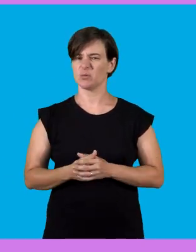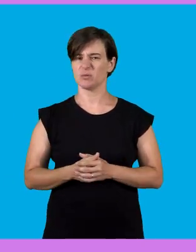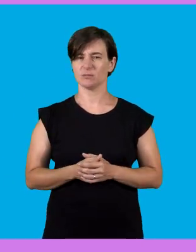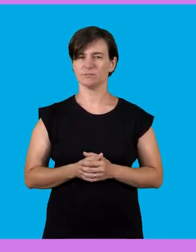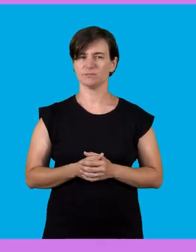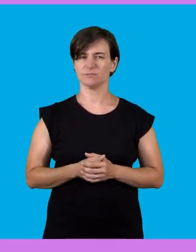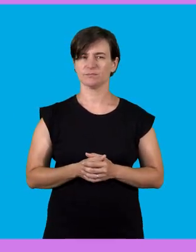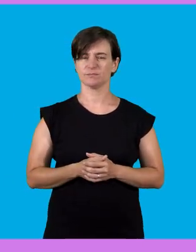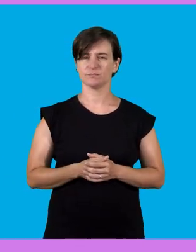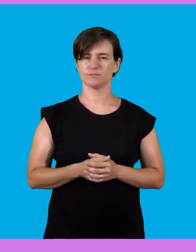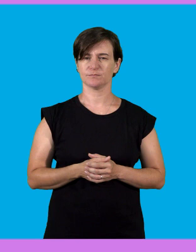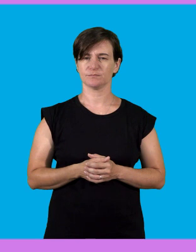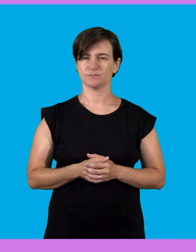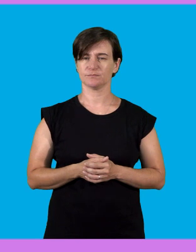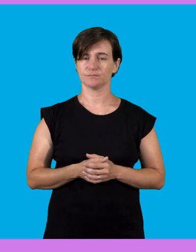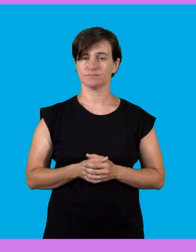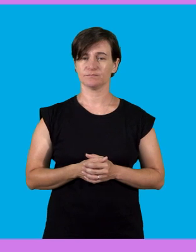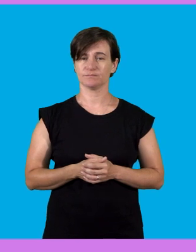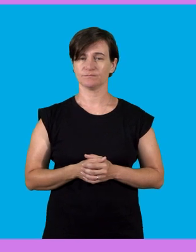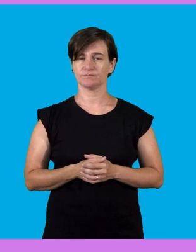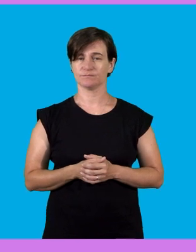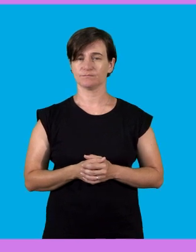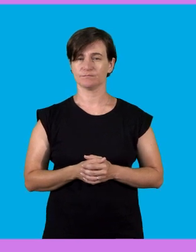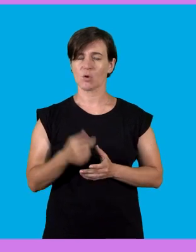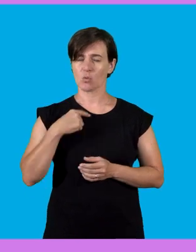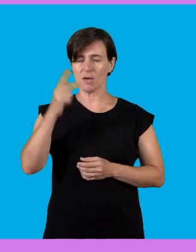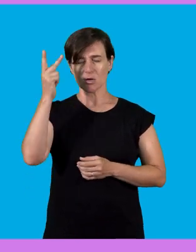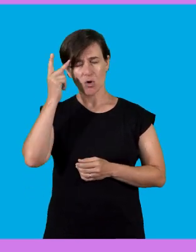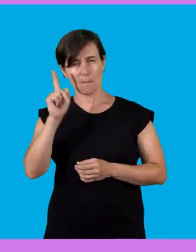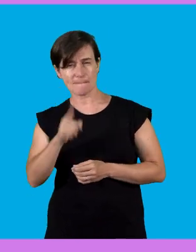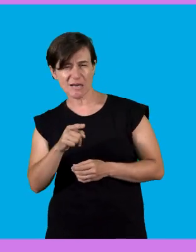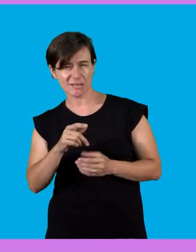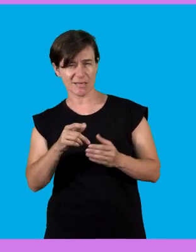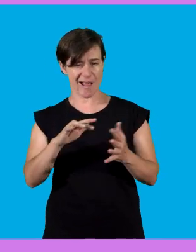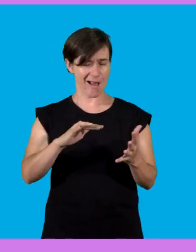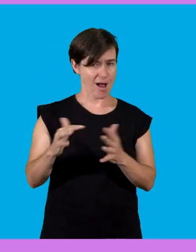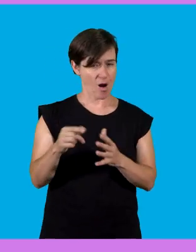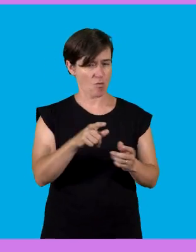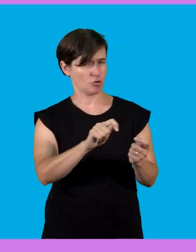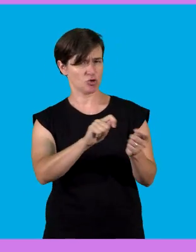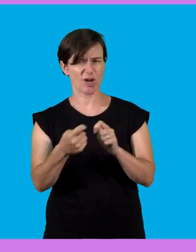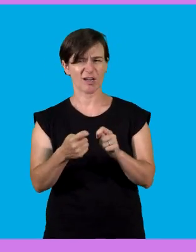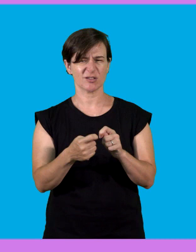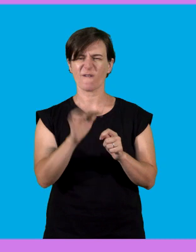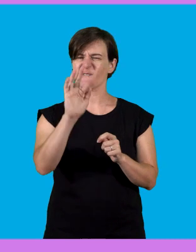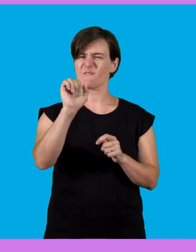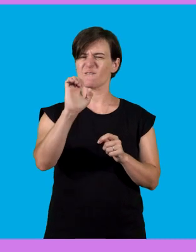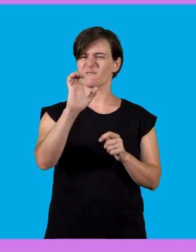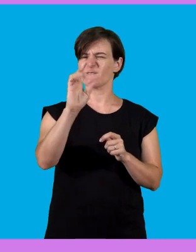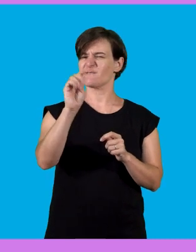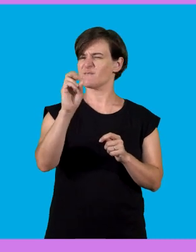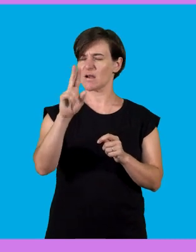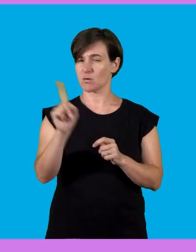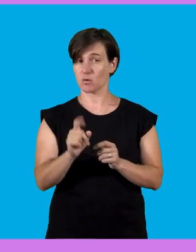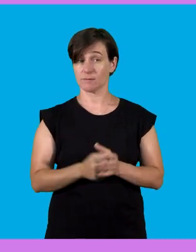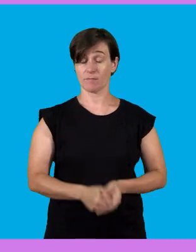need to convert the foot to centimeters? First, we need to know the conversion factor, and that is